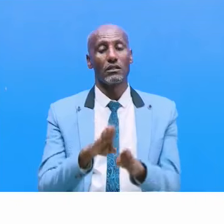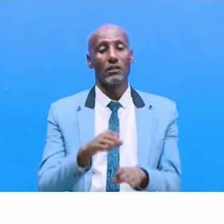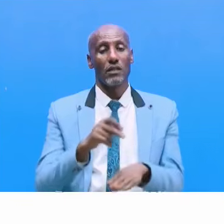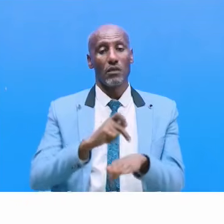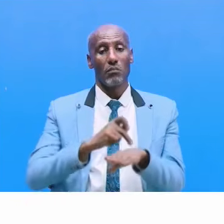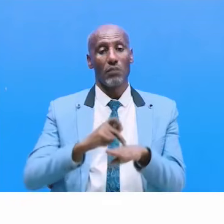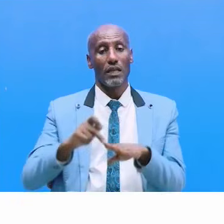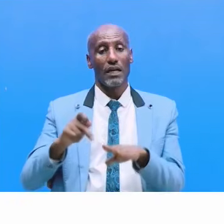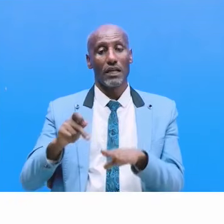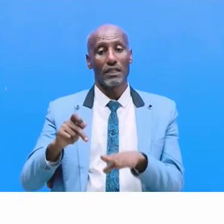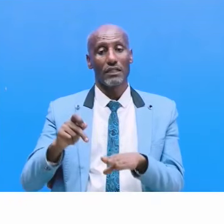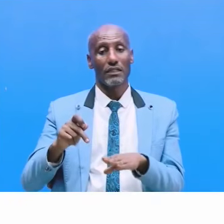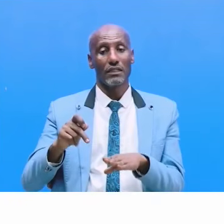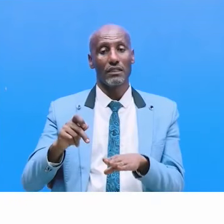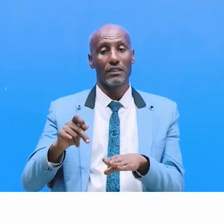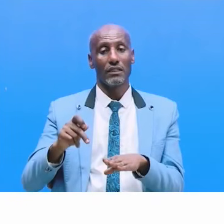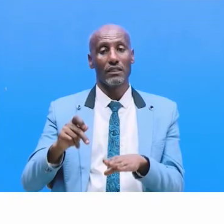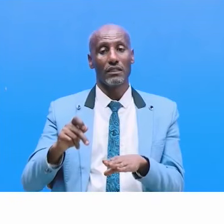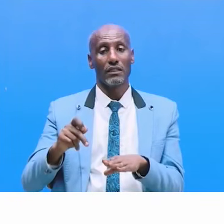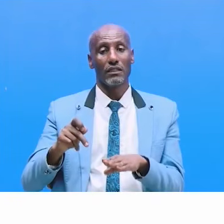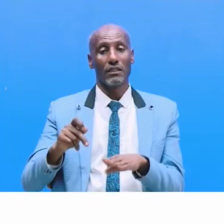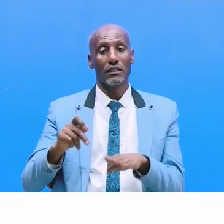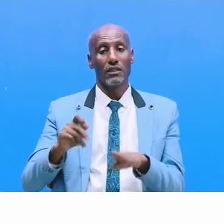blank door.